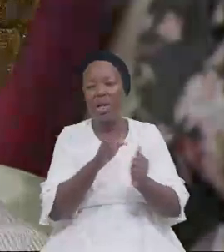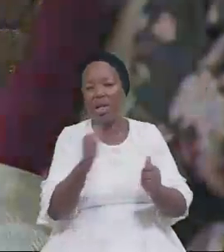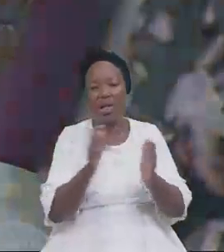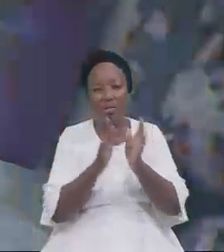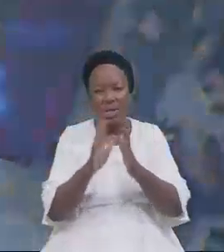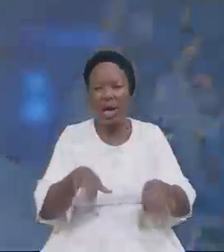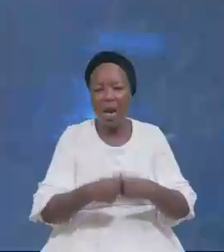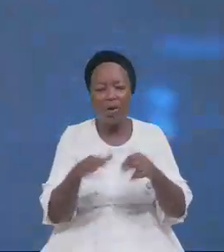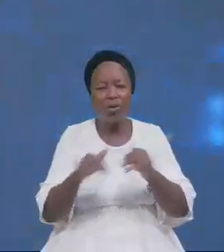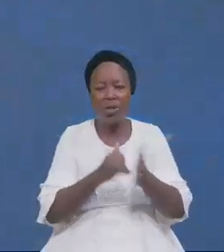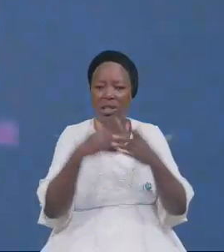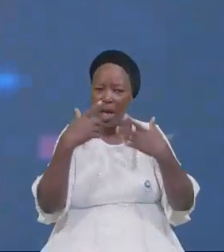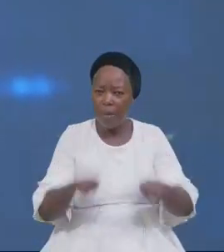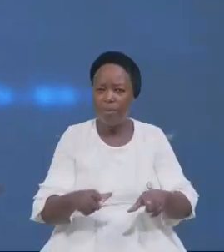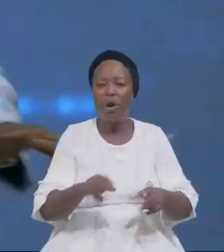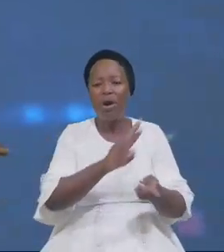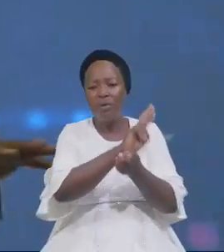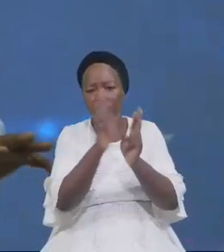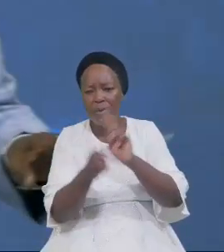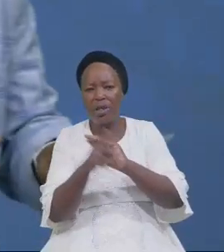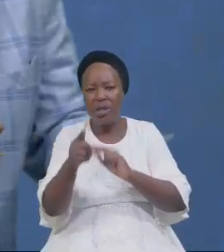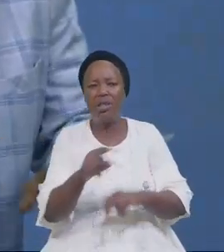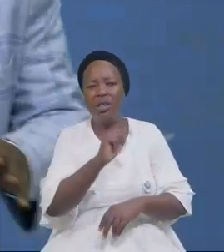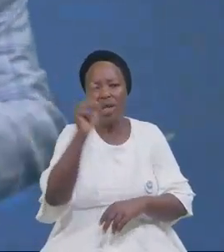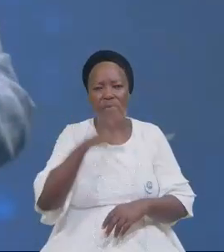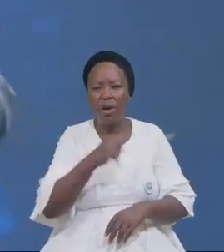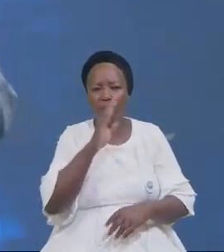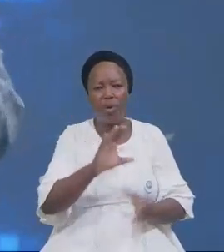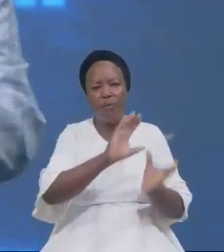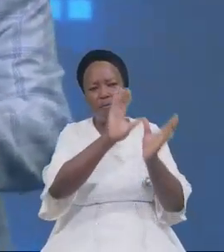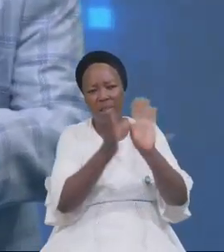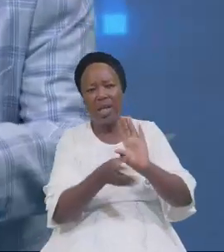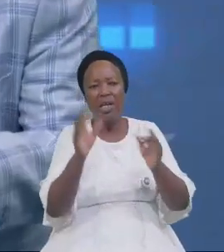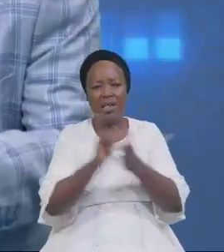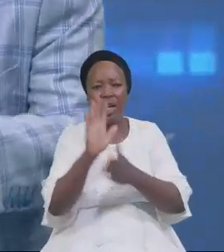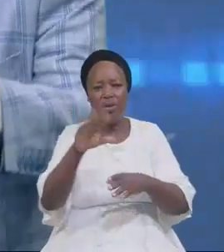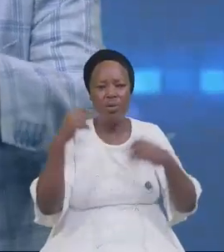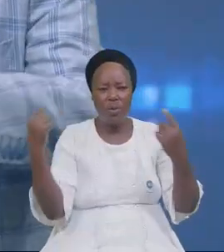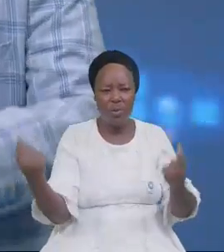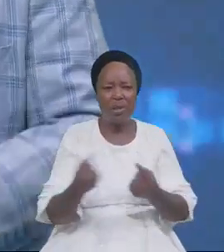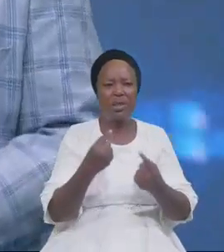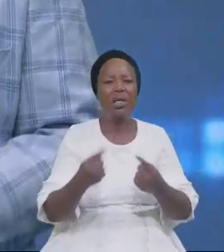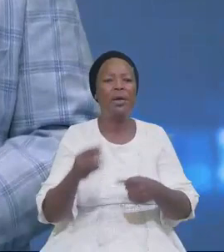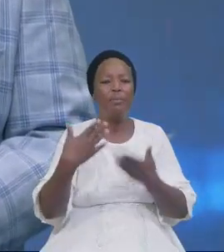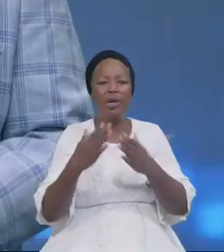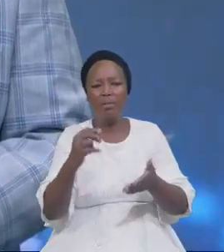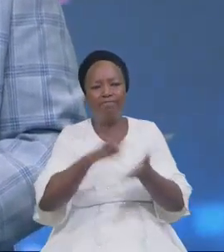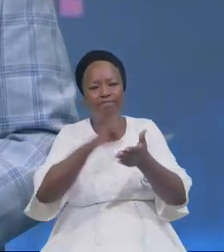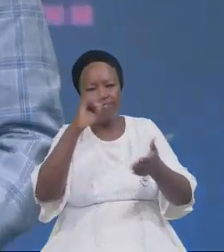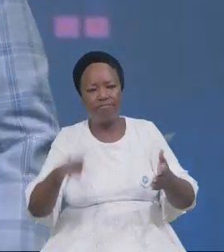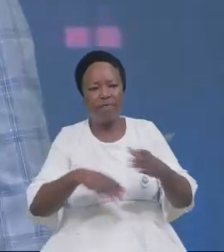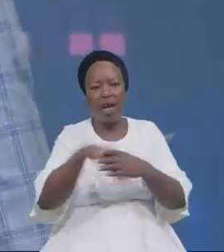happen? Repent ye therefore and be converted, that your sins may be blotted